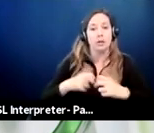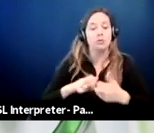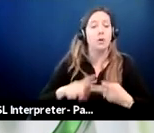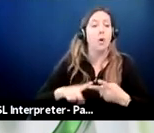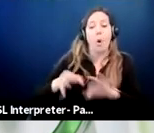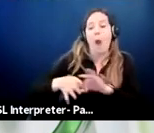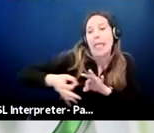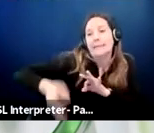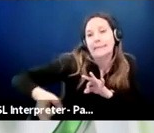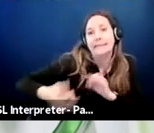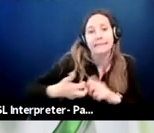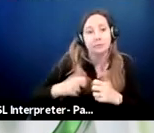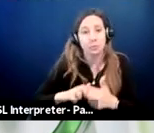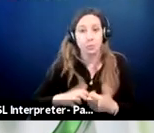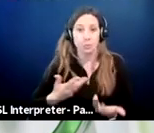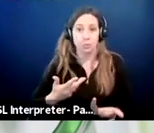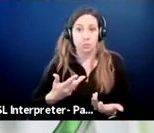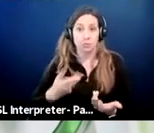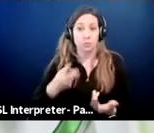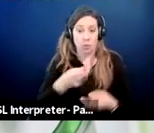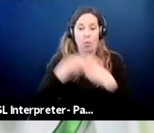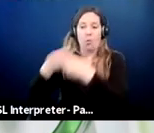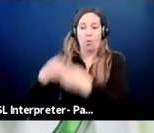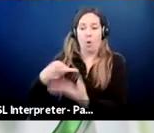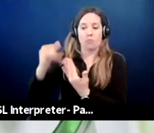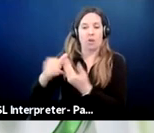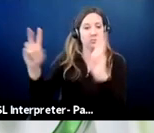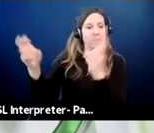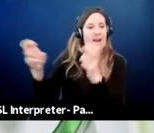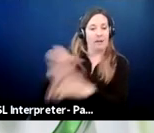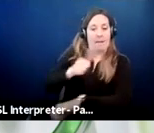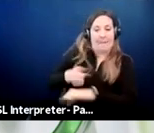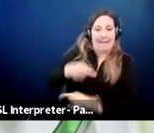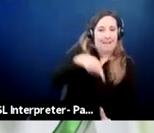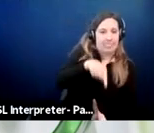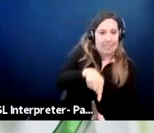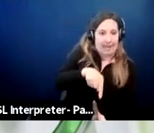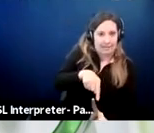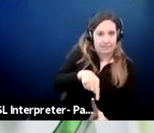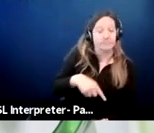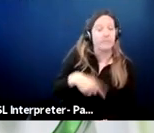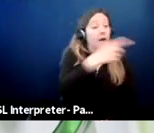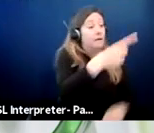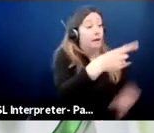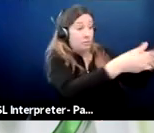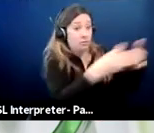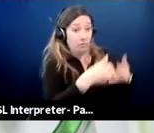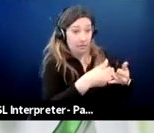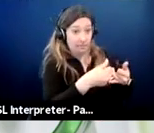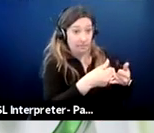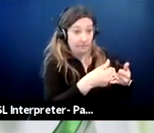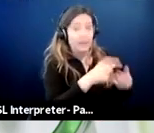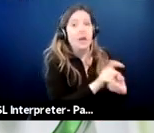issues. So you would call the project name based on that. When you're doing a government grant, first tip is to change project